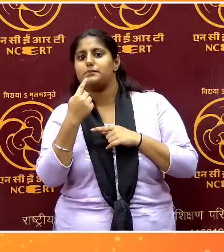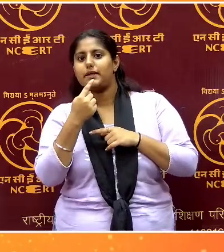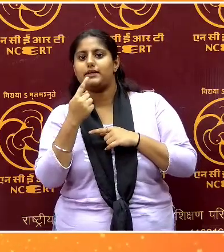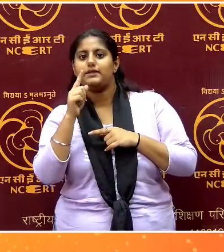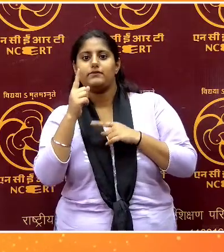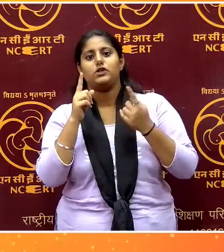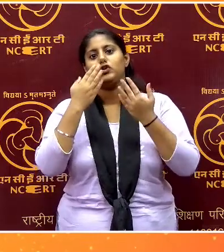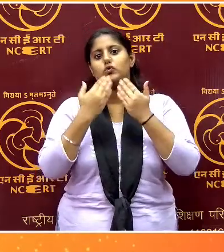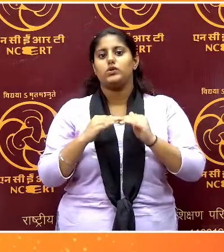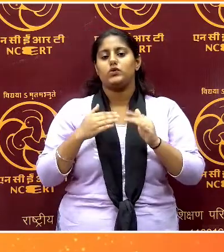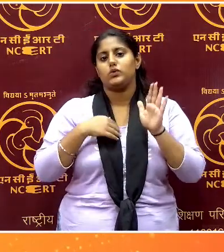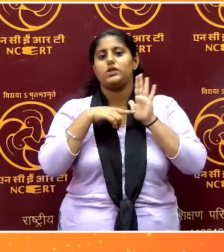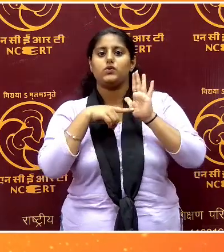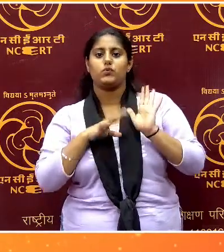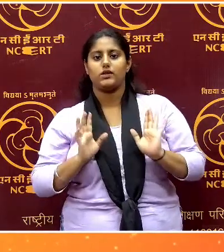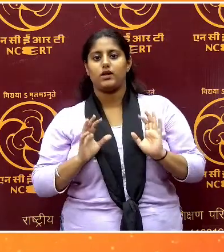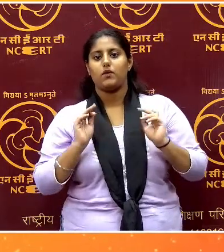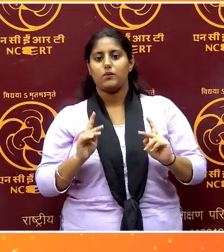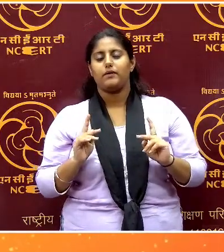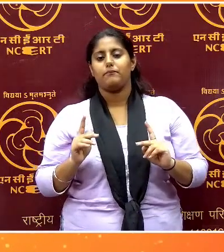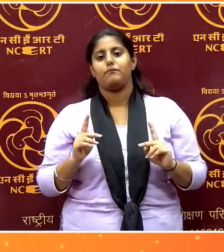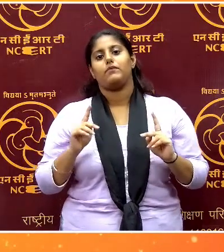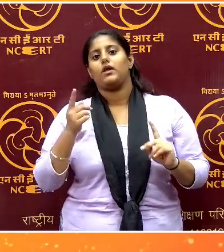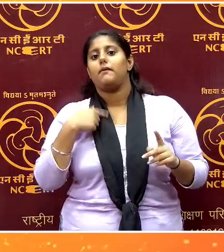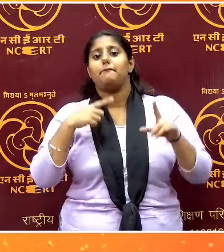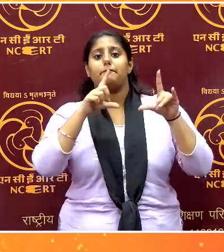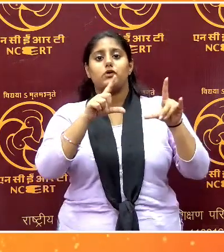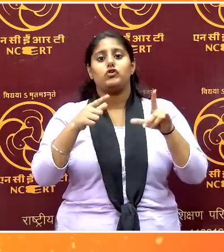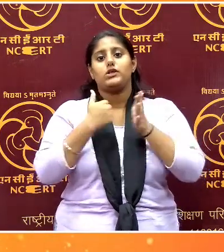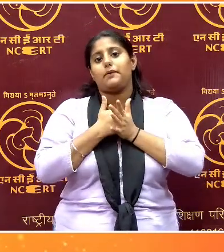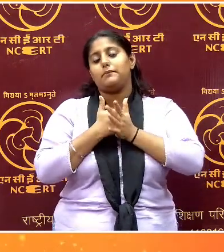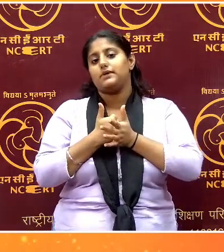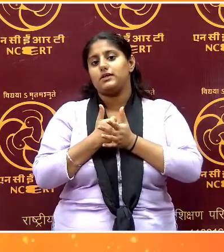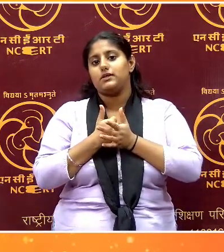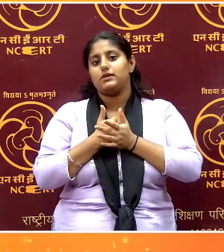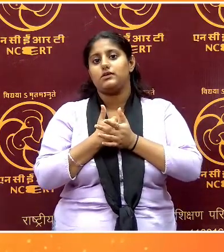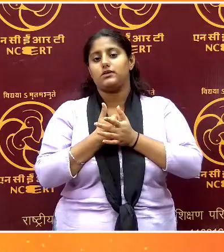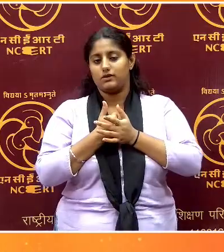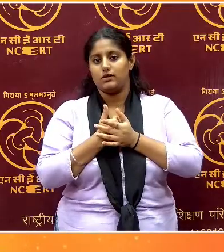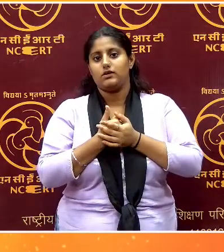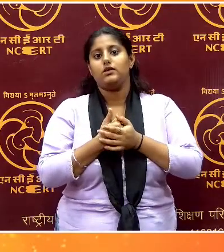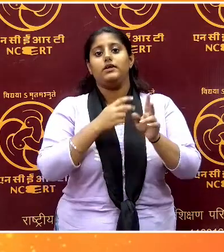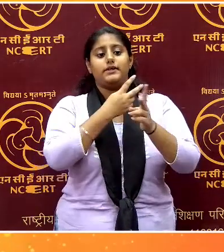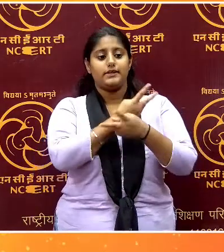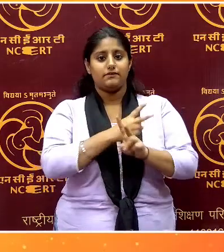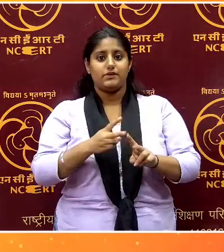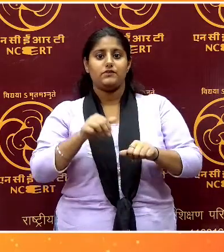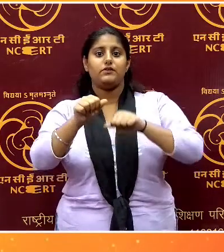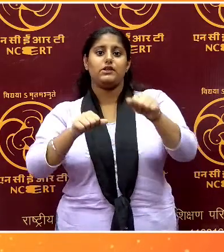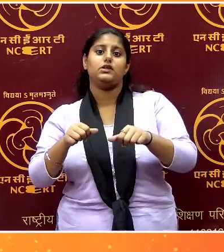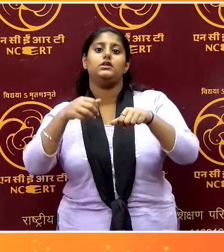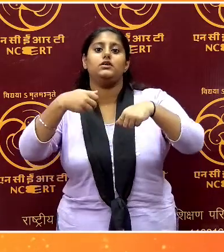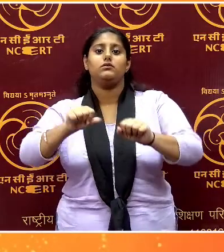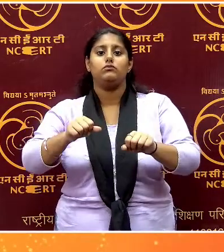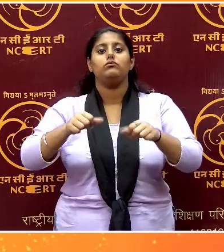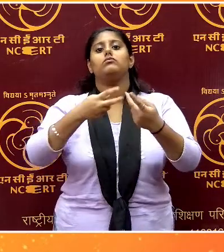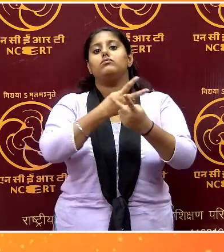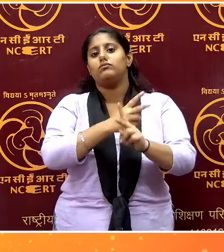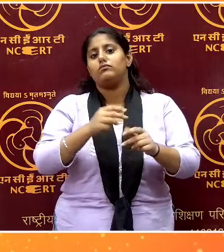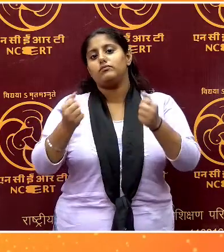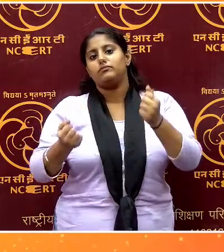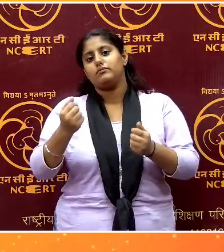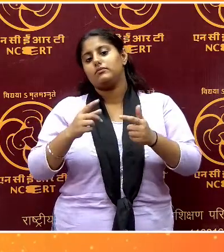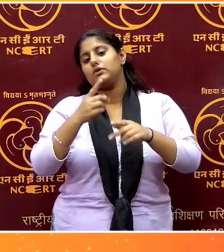student. Okay, this picture helps you understand at a glance the different modes of travel used by